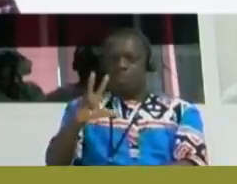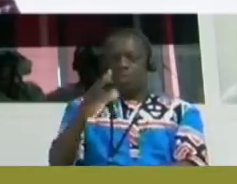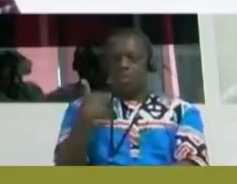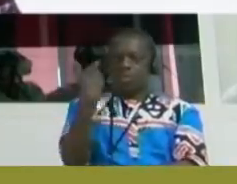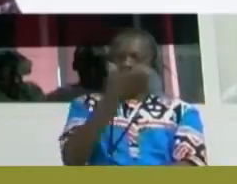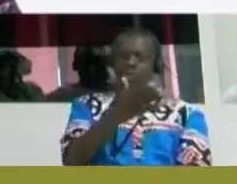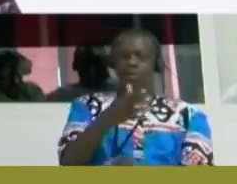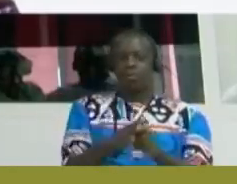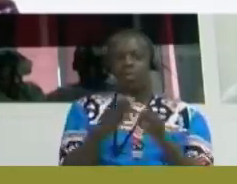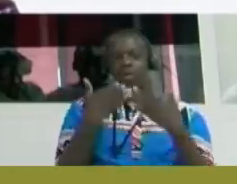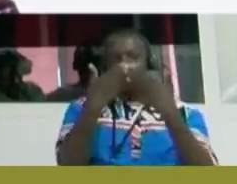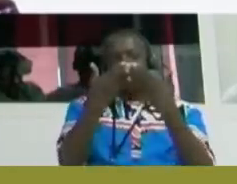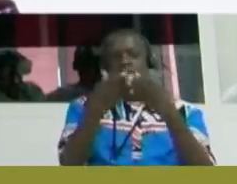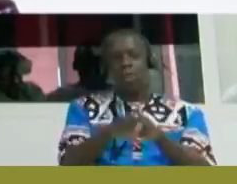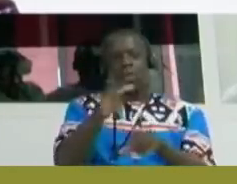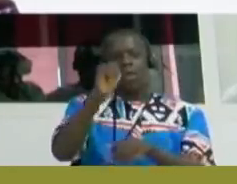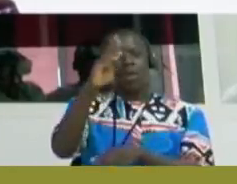B.I., communicate normal.